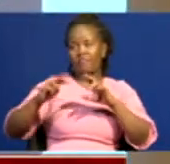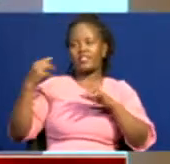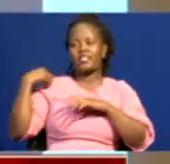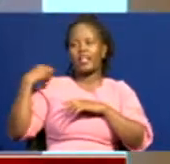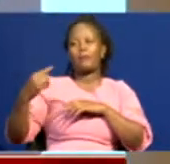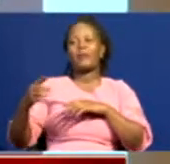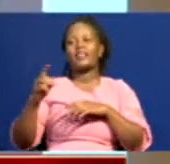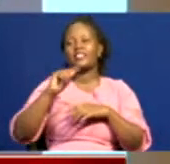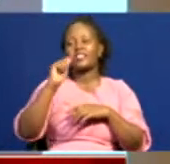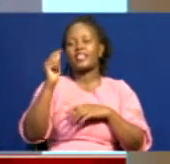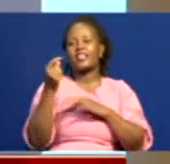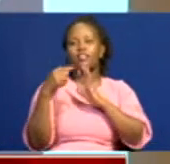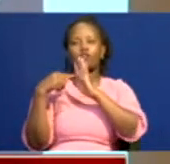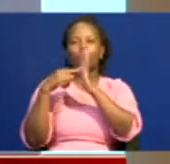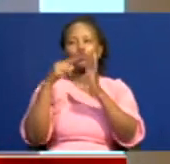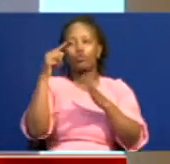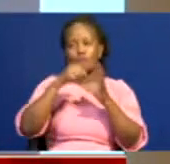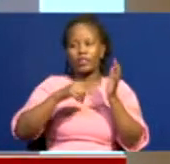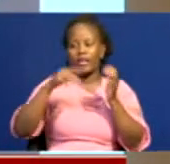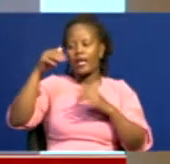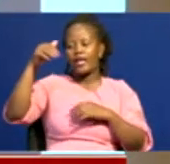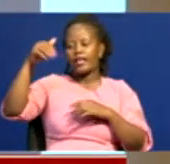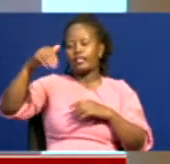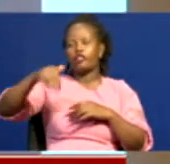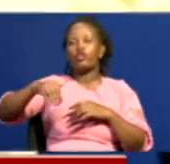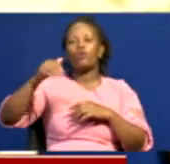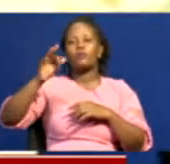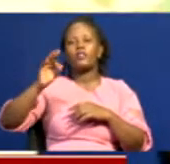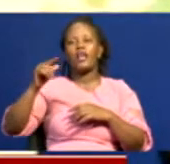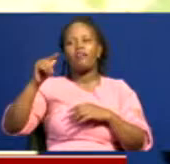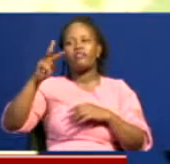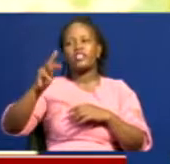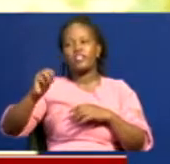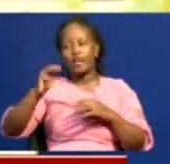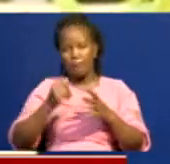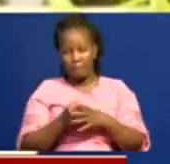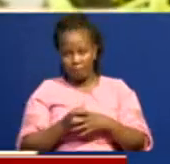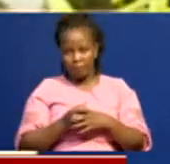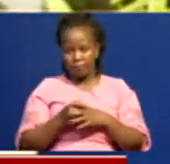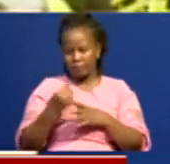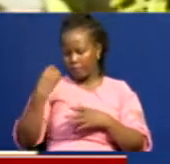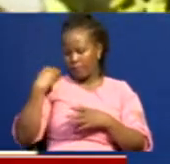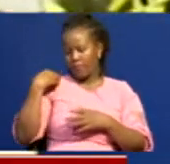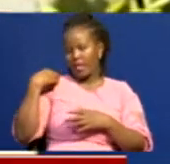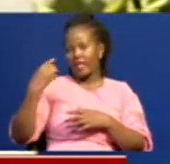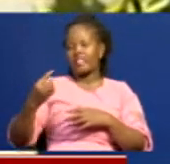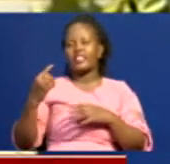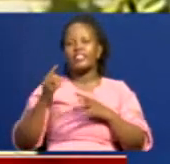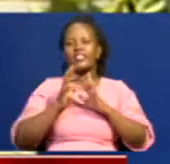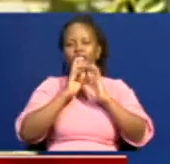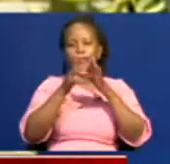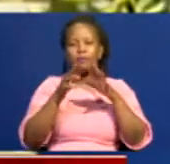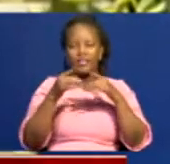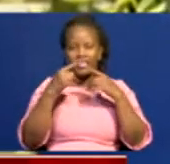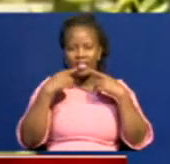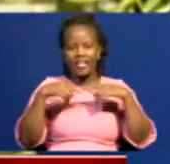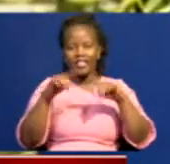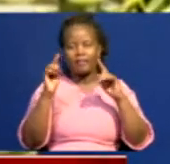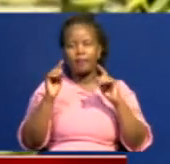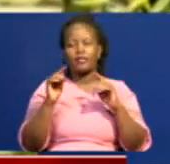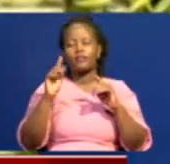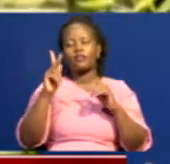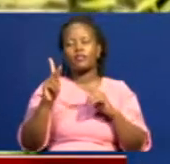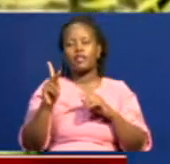Kenya indicate a drop in FGM prevalence rates. According to the recently released data by the